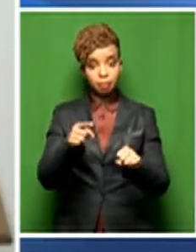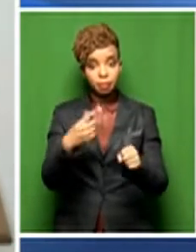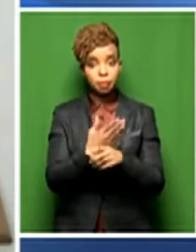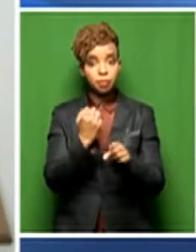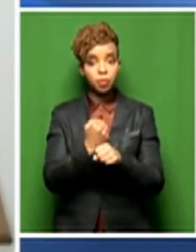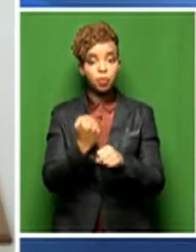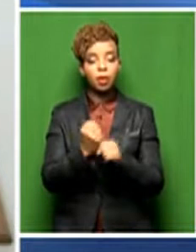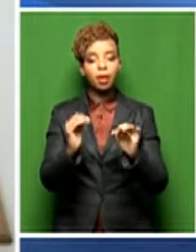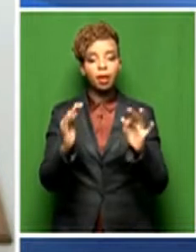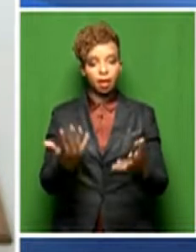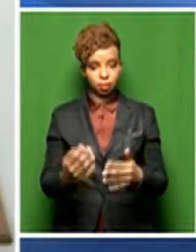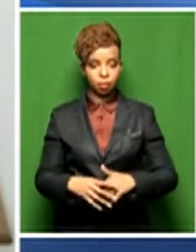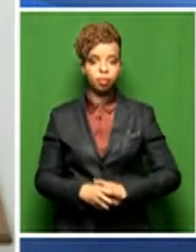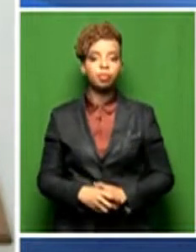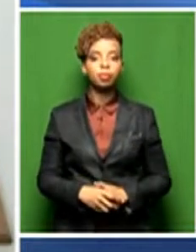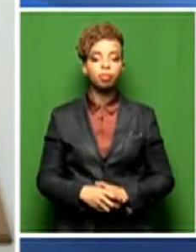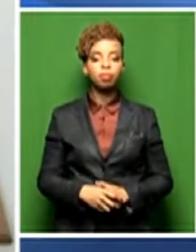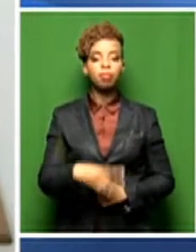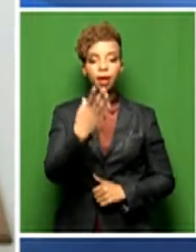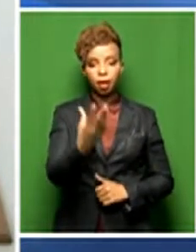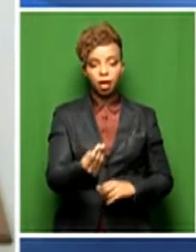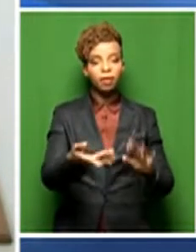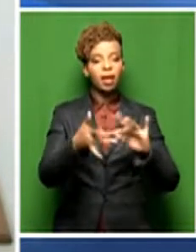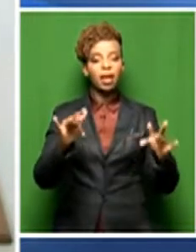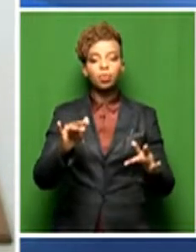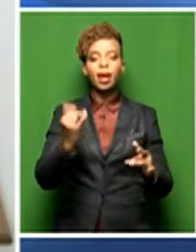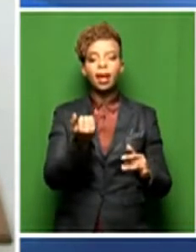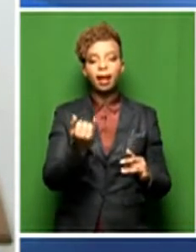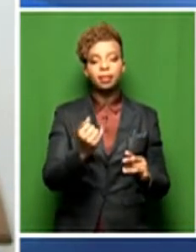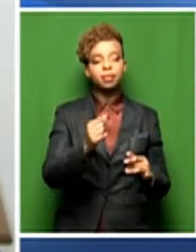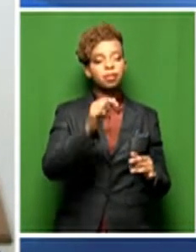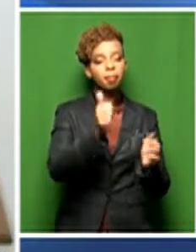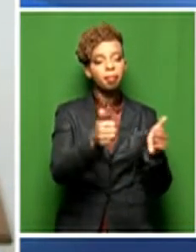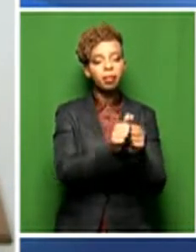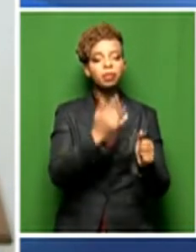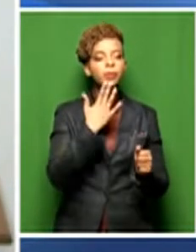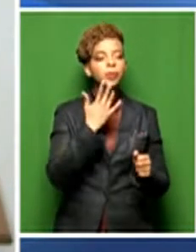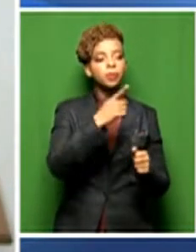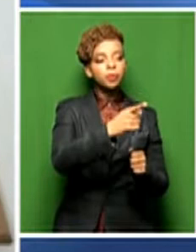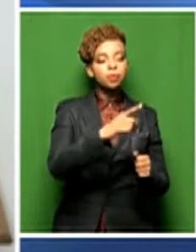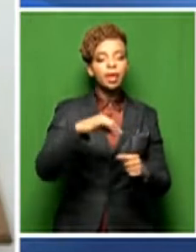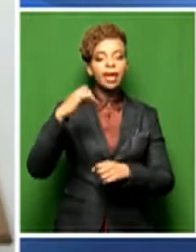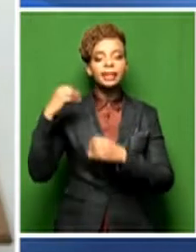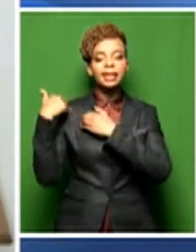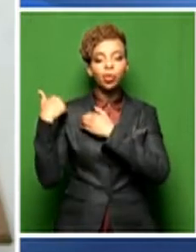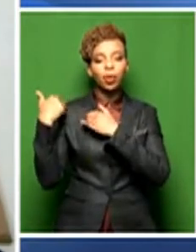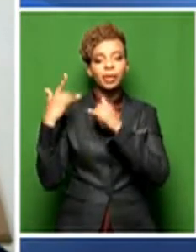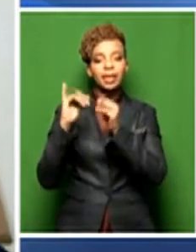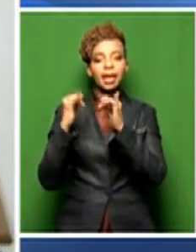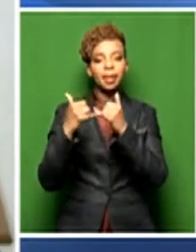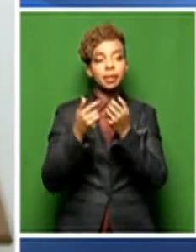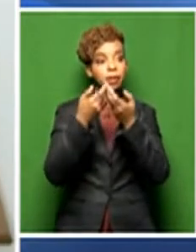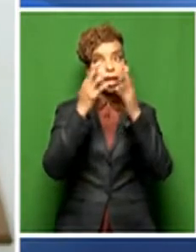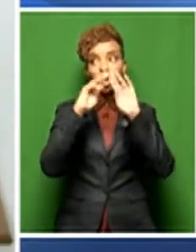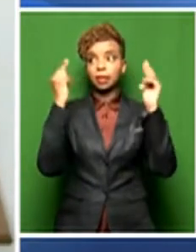of security companies nationally. We have a call center. And let's